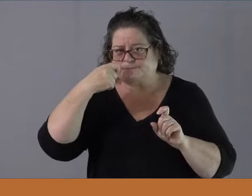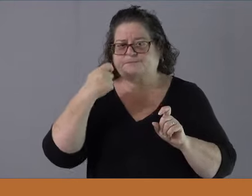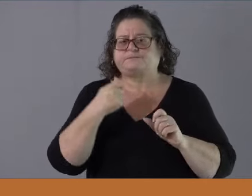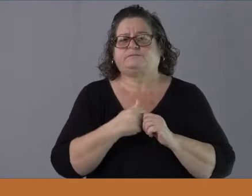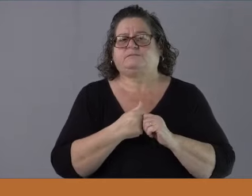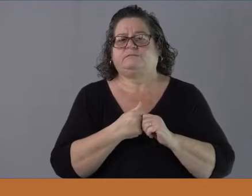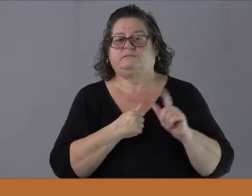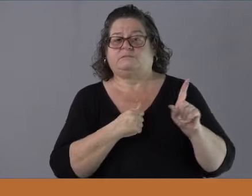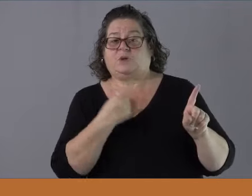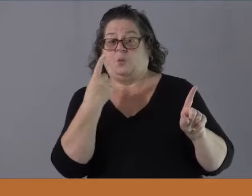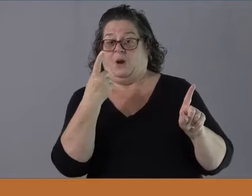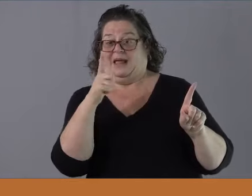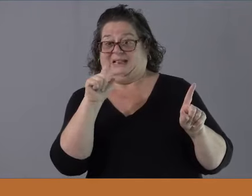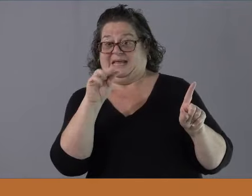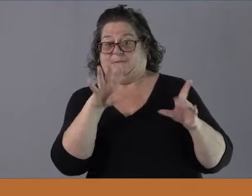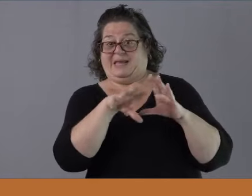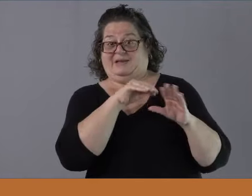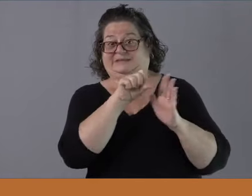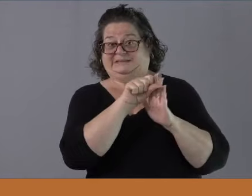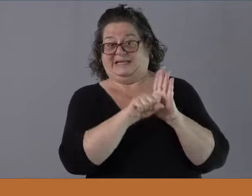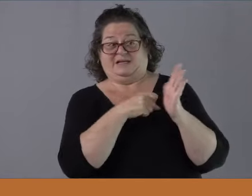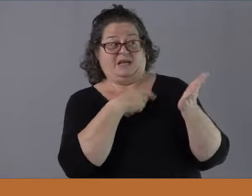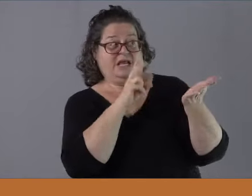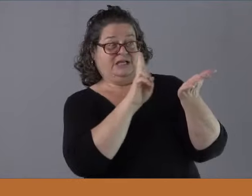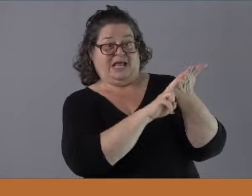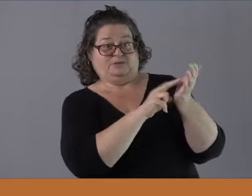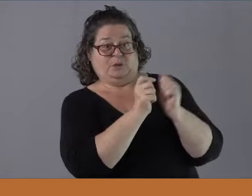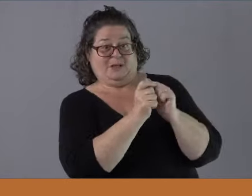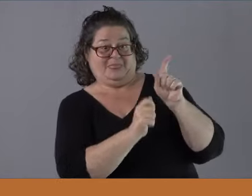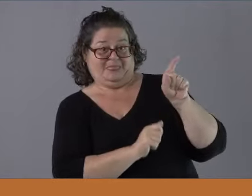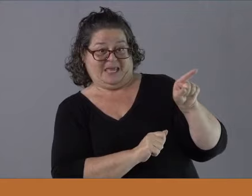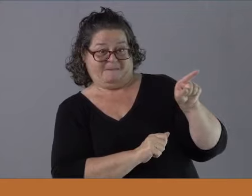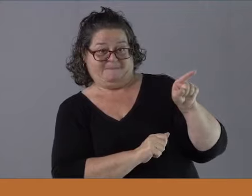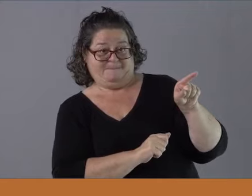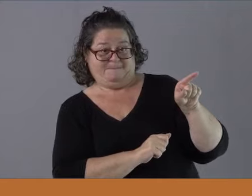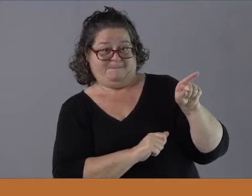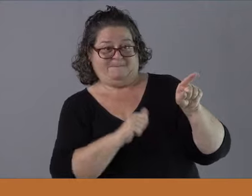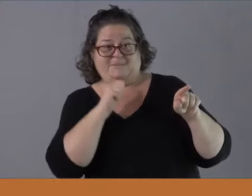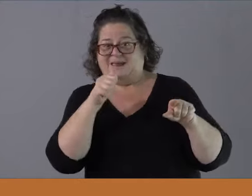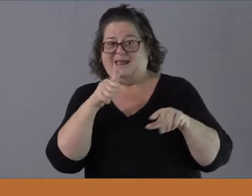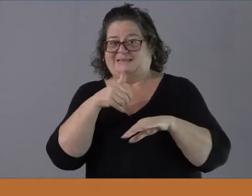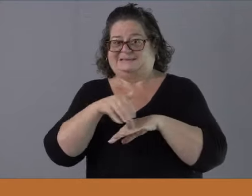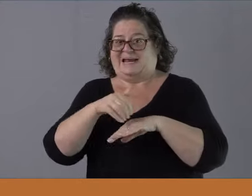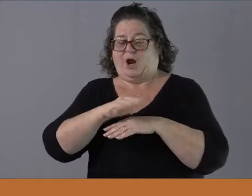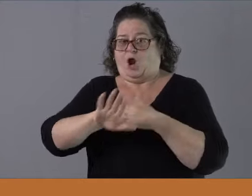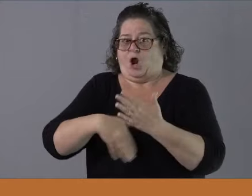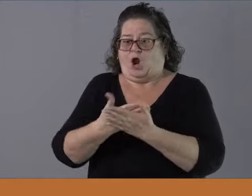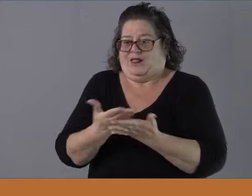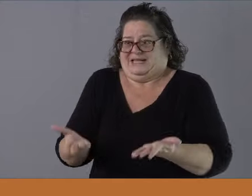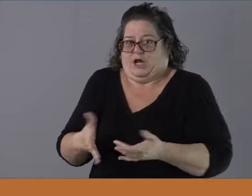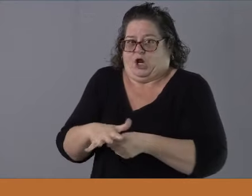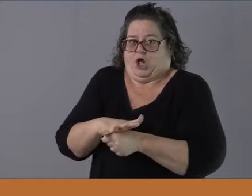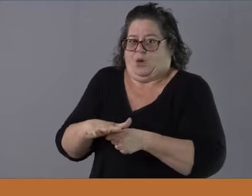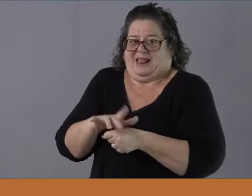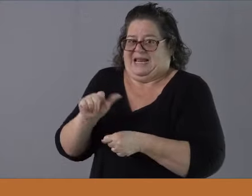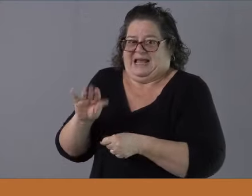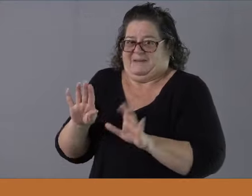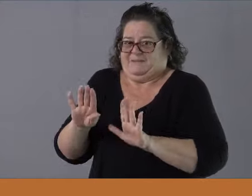or additional pressure on our state labs, and we're looking to get those tests turned around in 48 to 72 hours. So look to